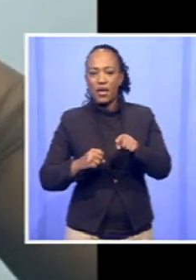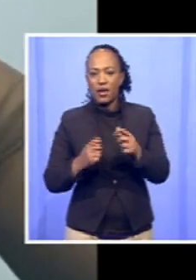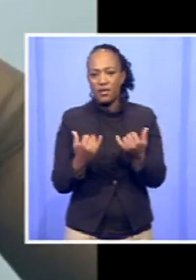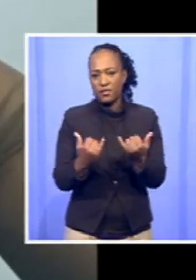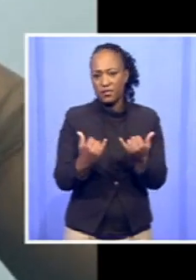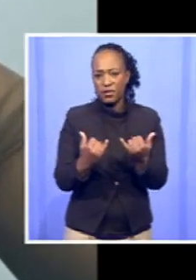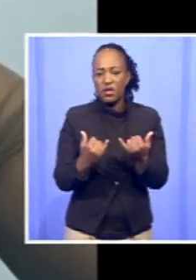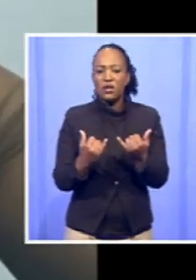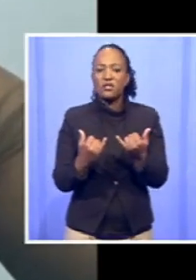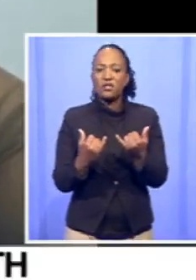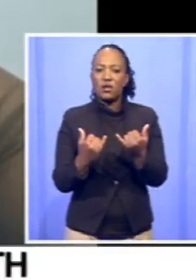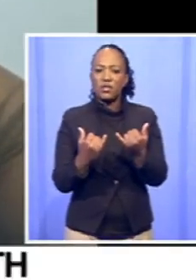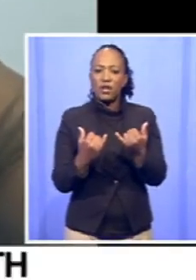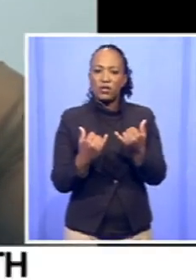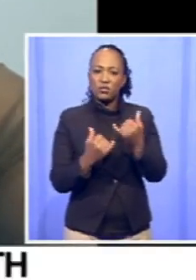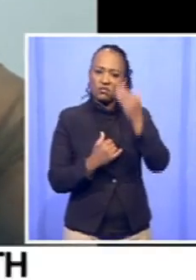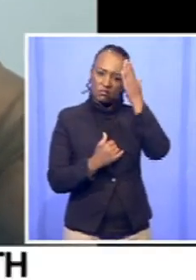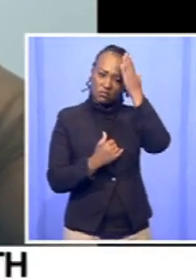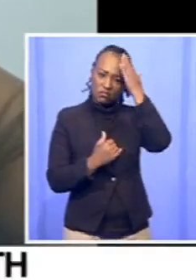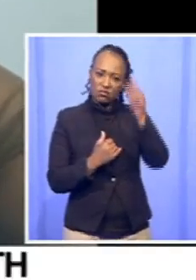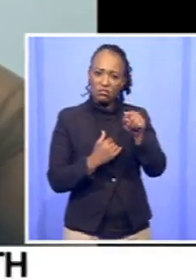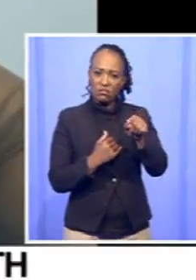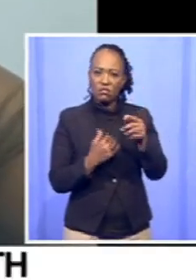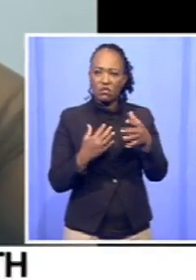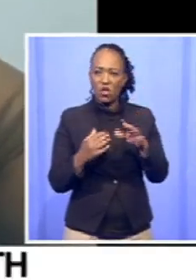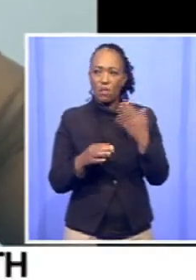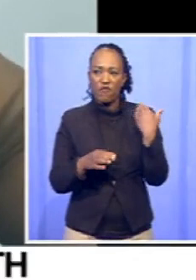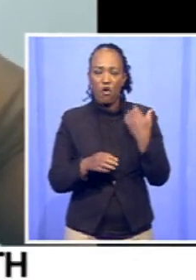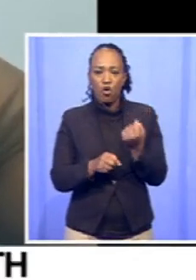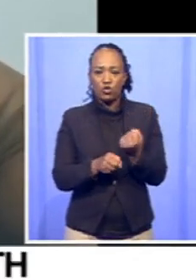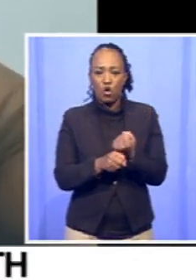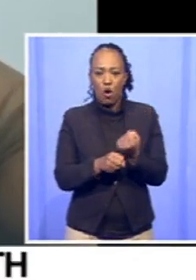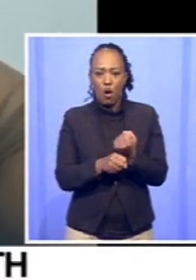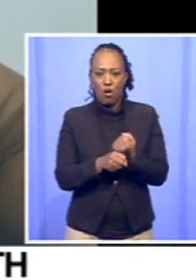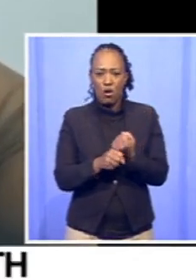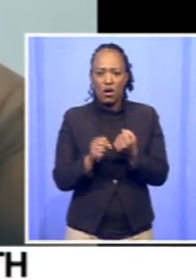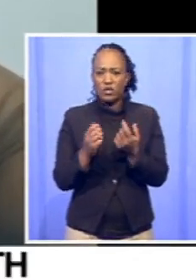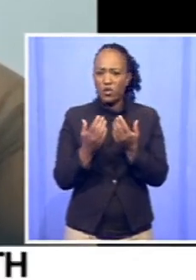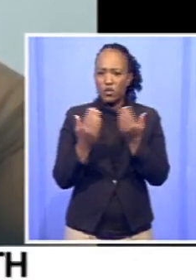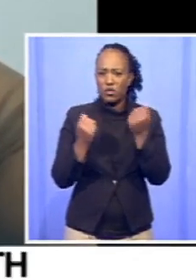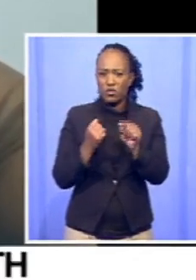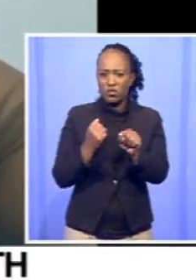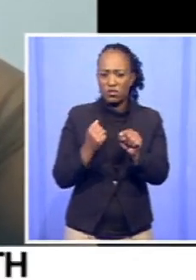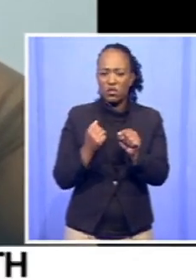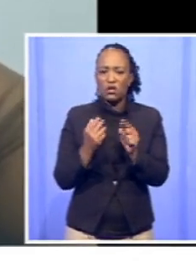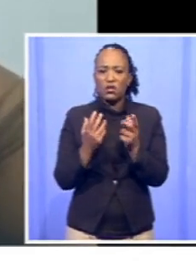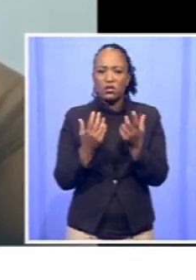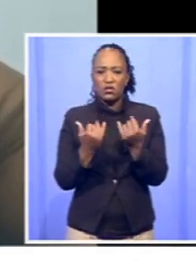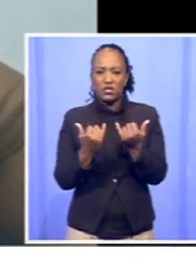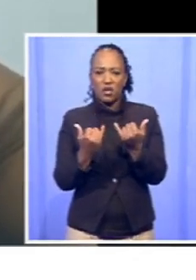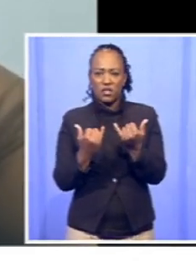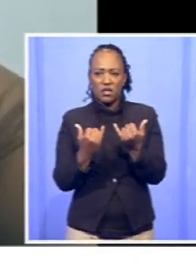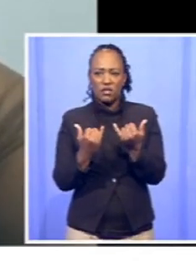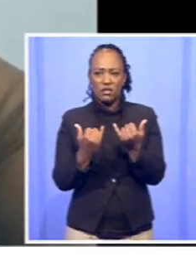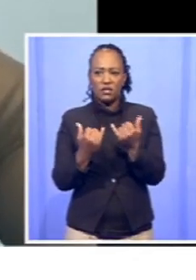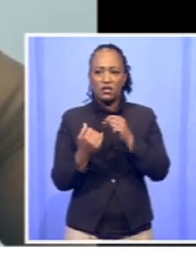a graduate, I just started on the graduate program. I was in the job market last year. And one of my big fears, or something that